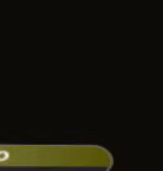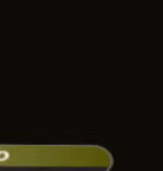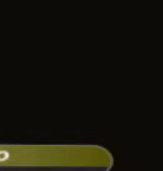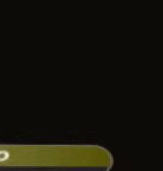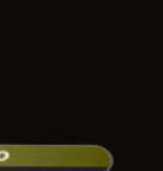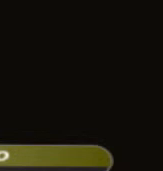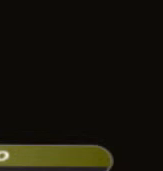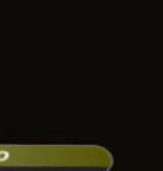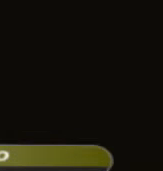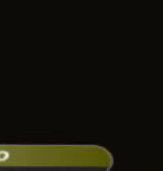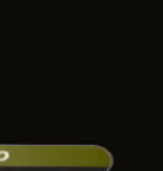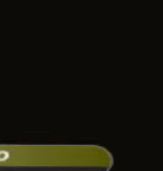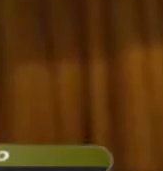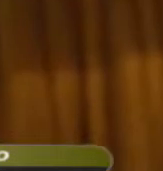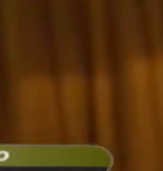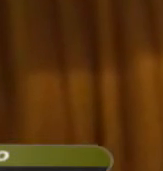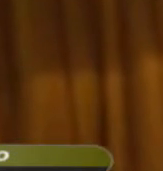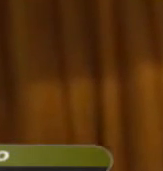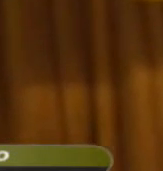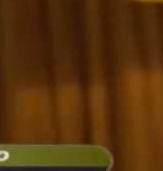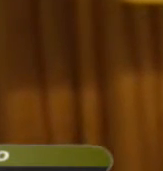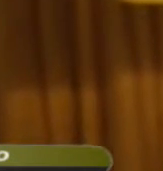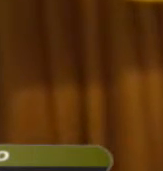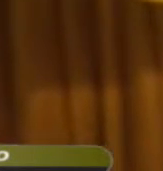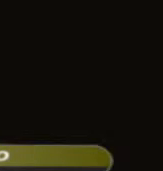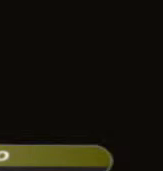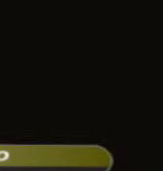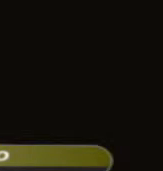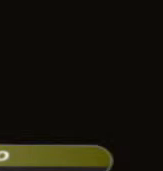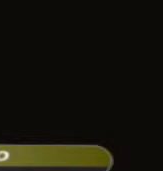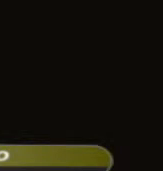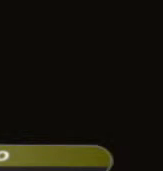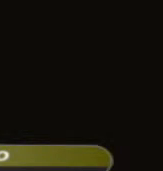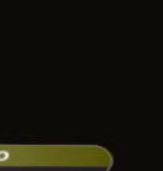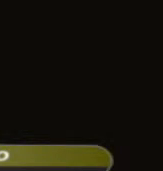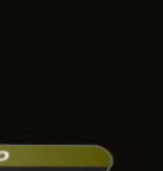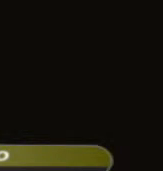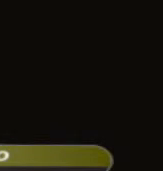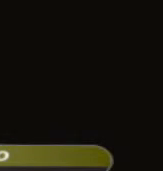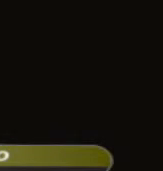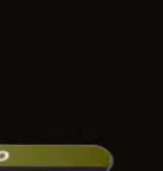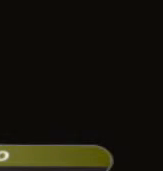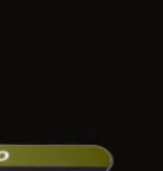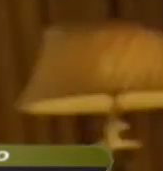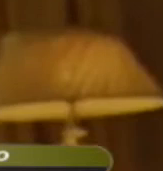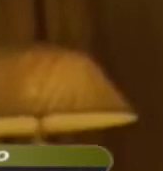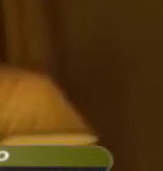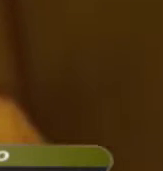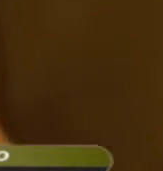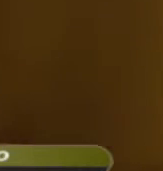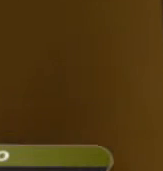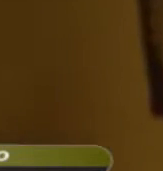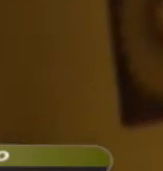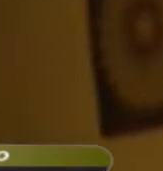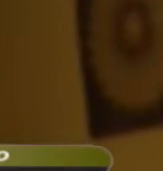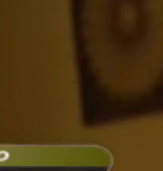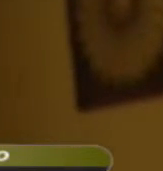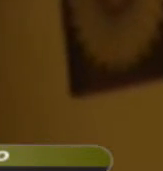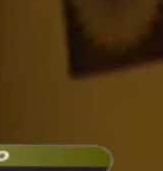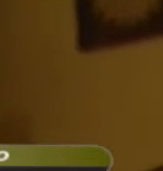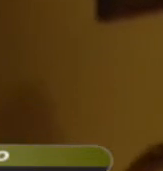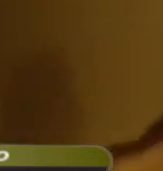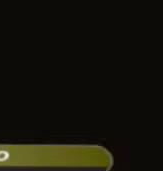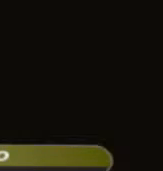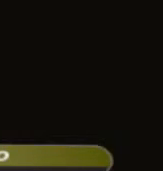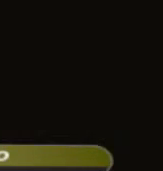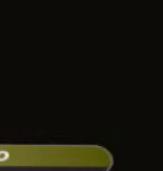I think I love you when I don't really know you that well. I'm too polite to insult your intelligence. Why do I believe that we have met? Maybe